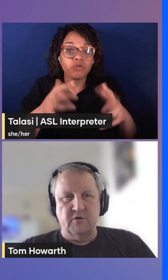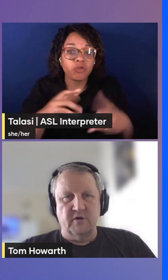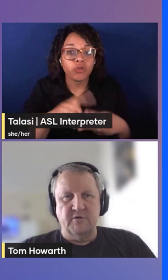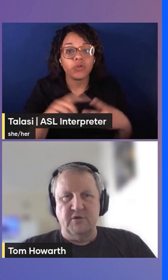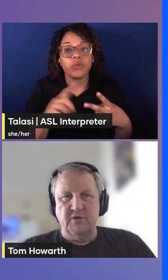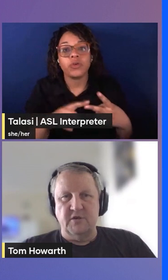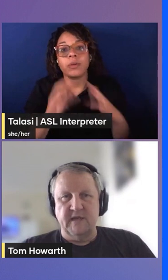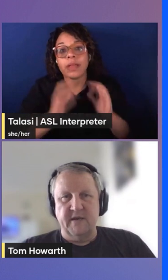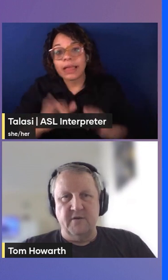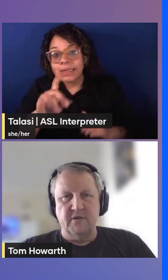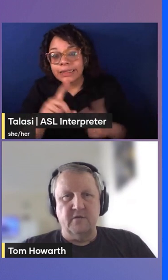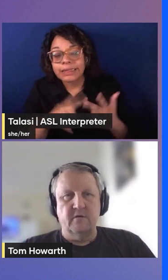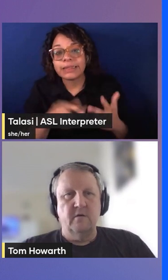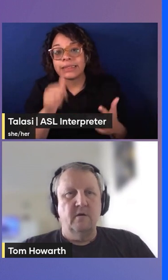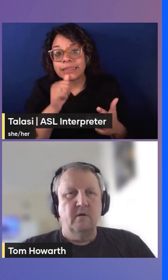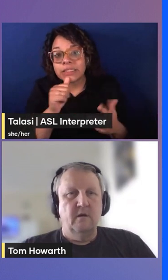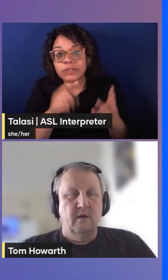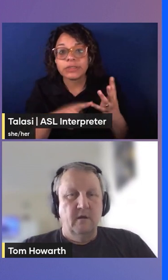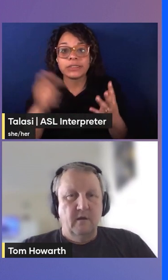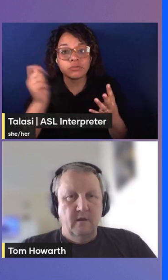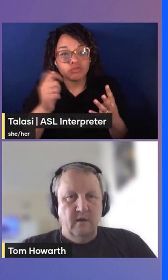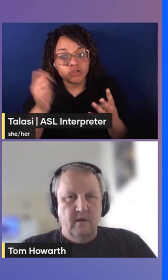secrets, subscriptions, and tenants.